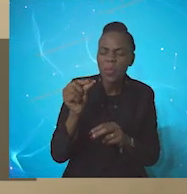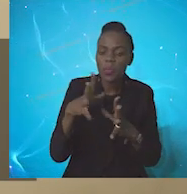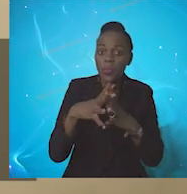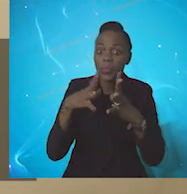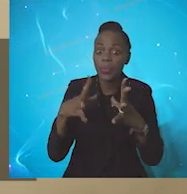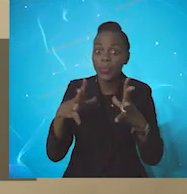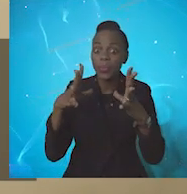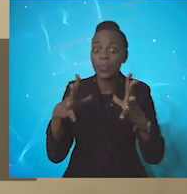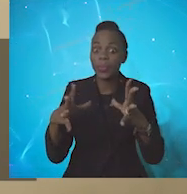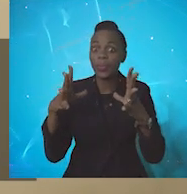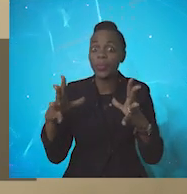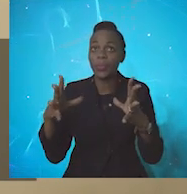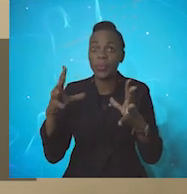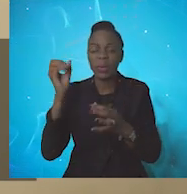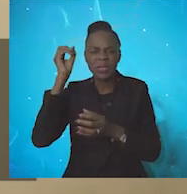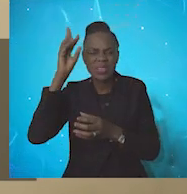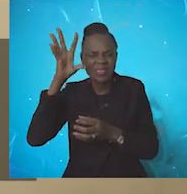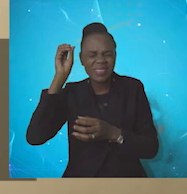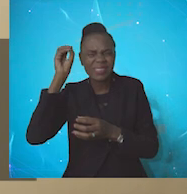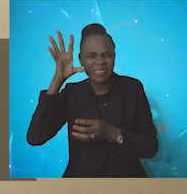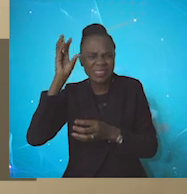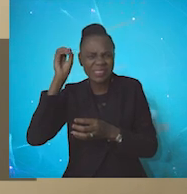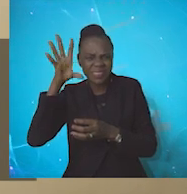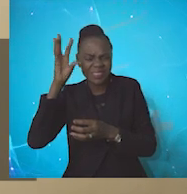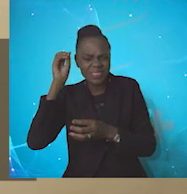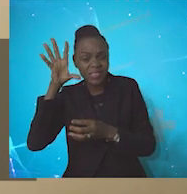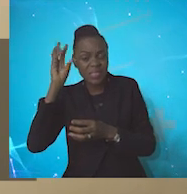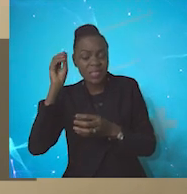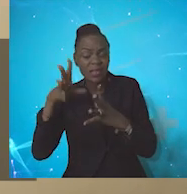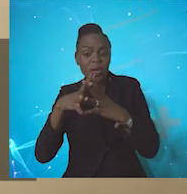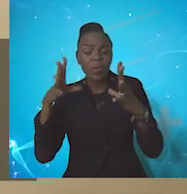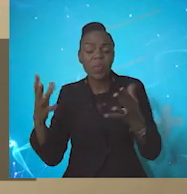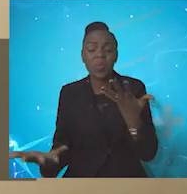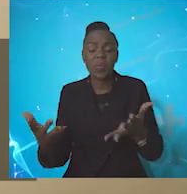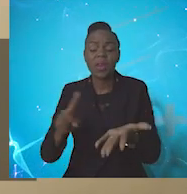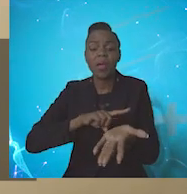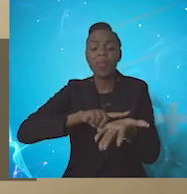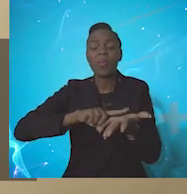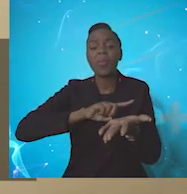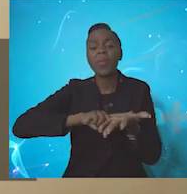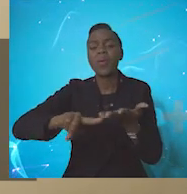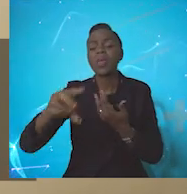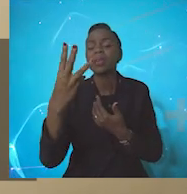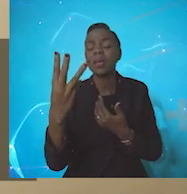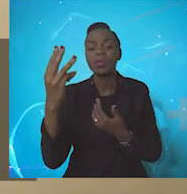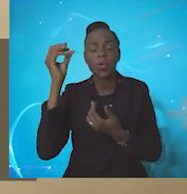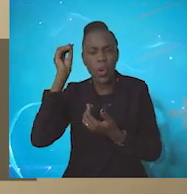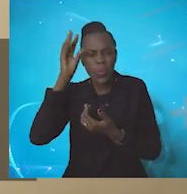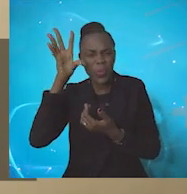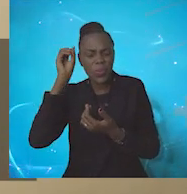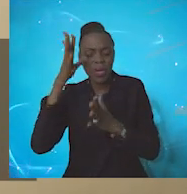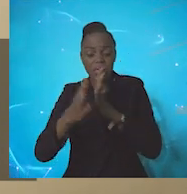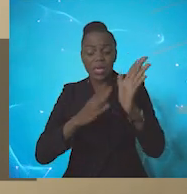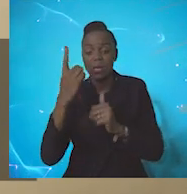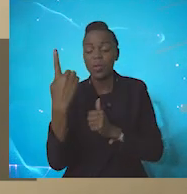it gets worse and worse over days. A patient can come to you having had headache maybe for 3 weeks. Okay, so that's one of the signs that this